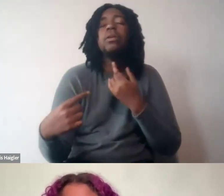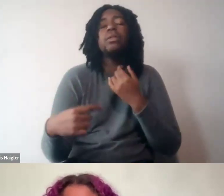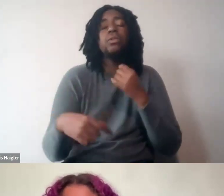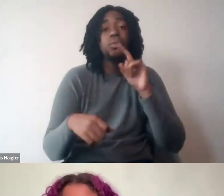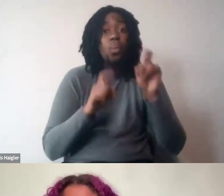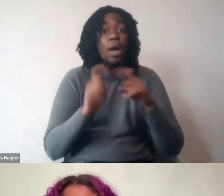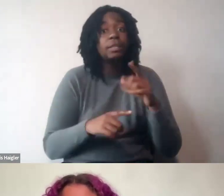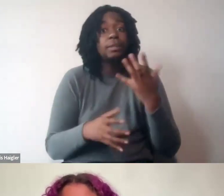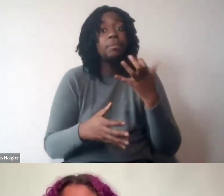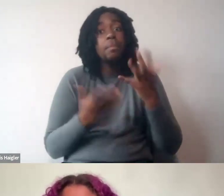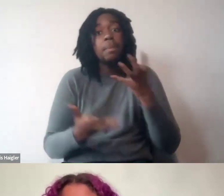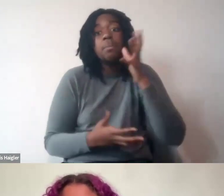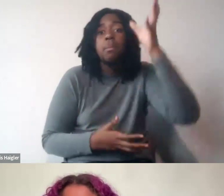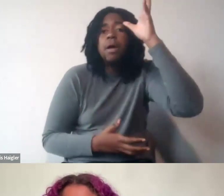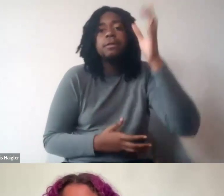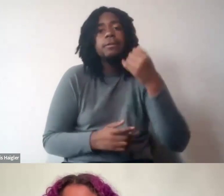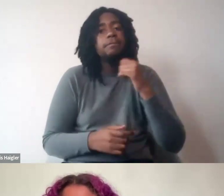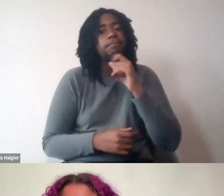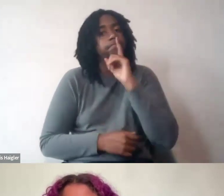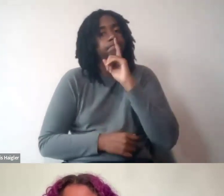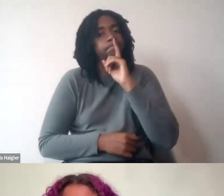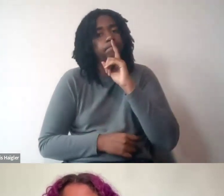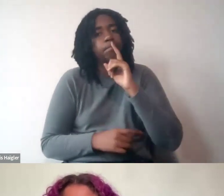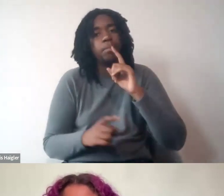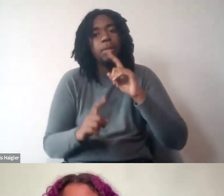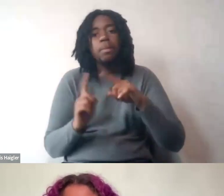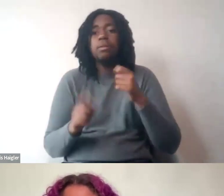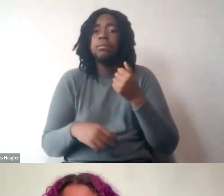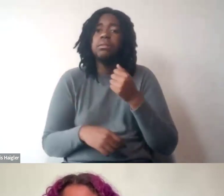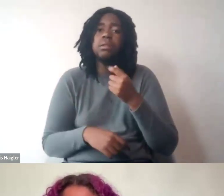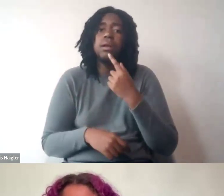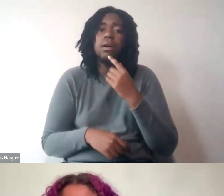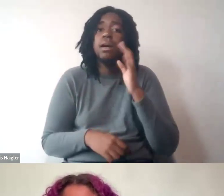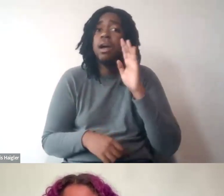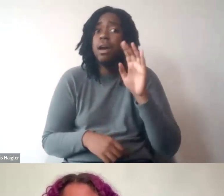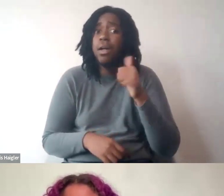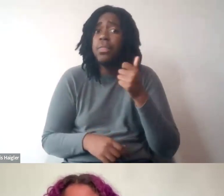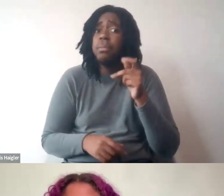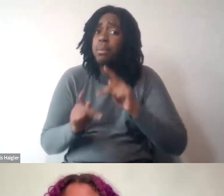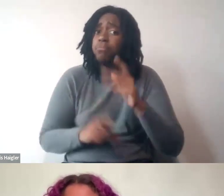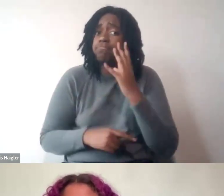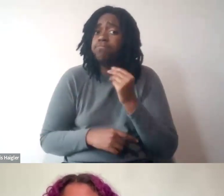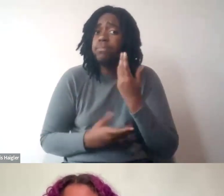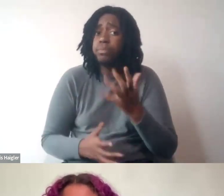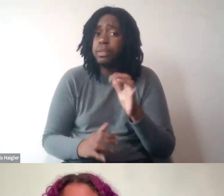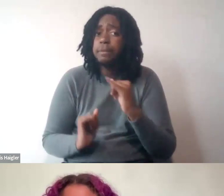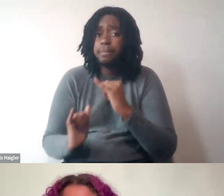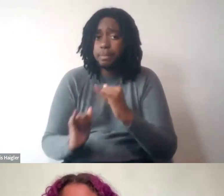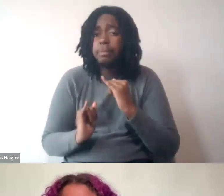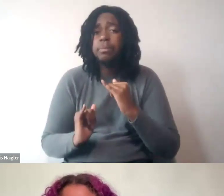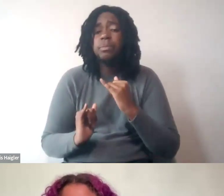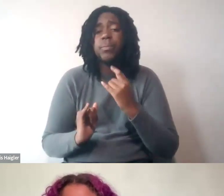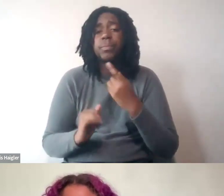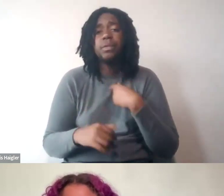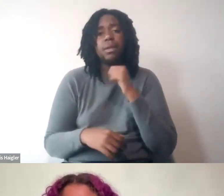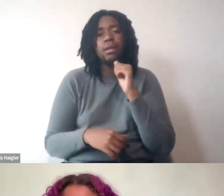or address them, that they even exist, that they can see that, hey, other people have gone through this like I have. This isn't